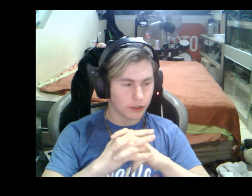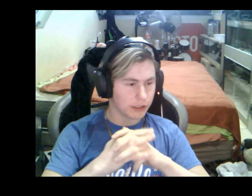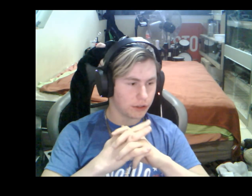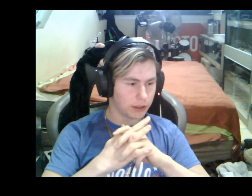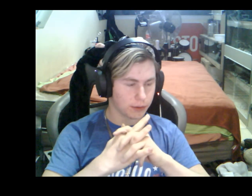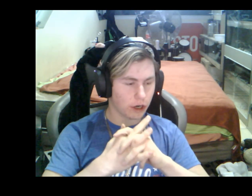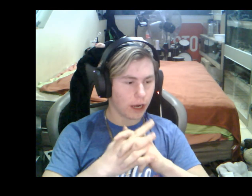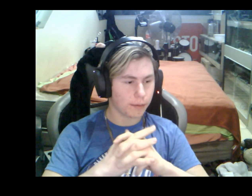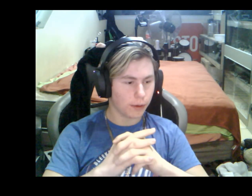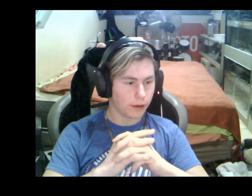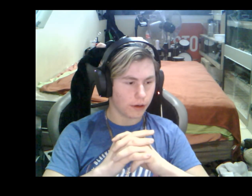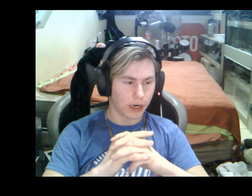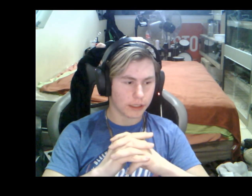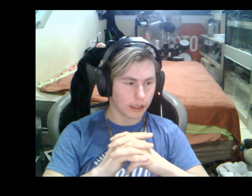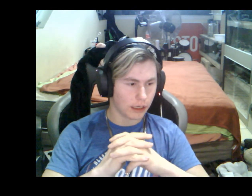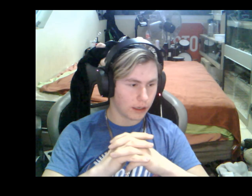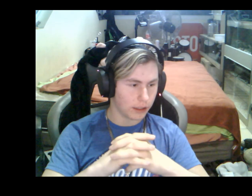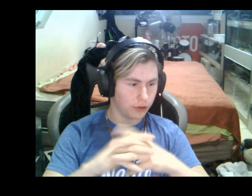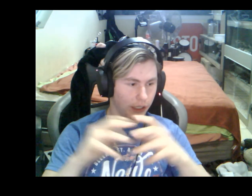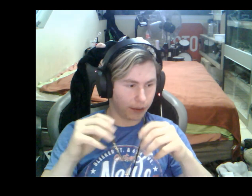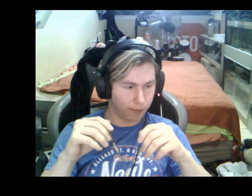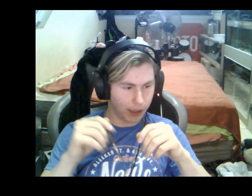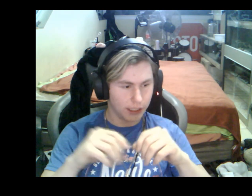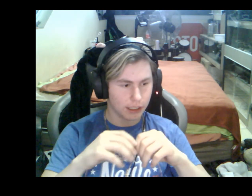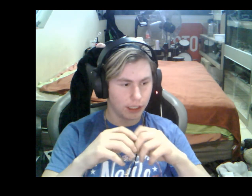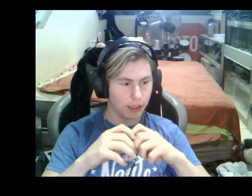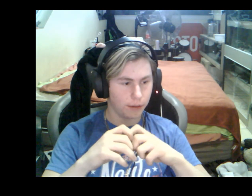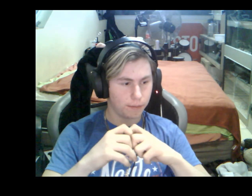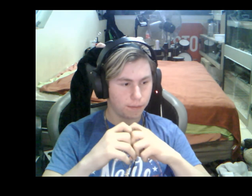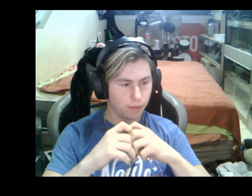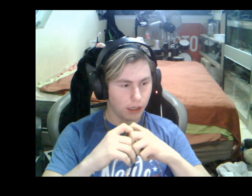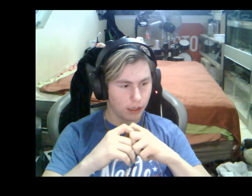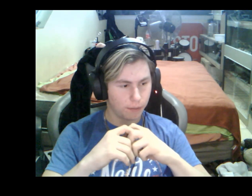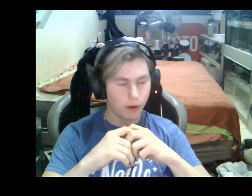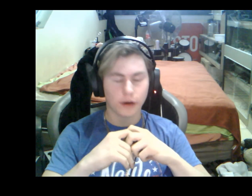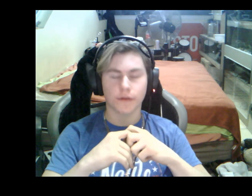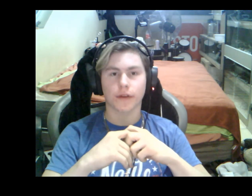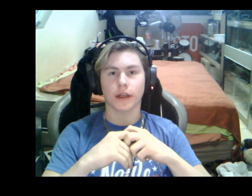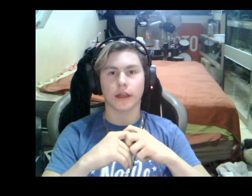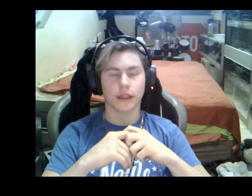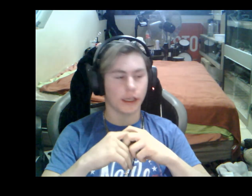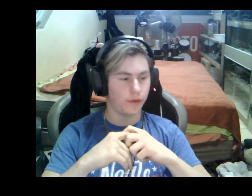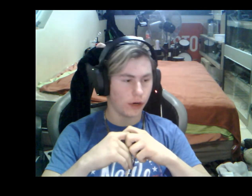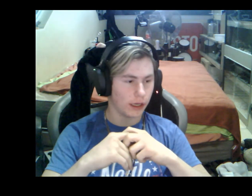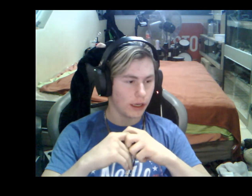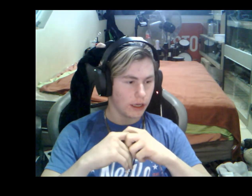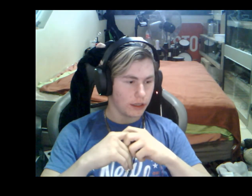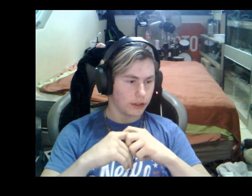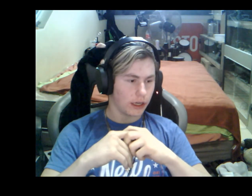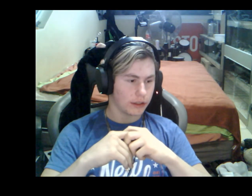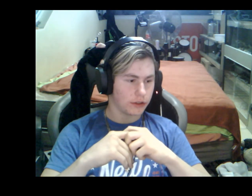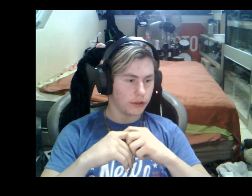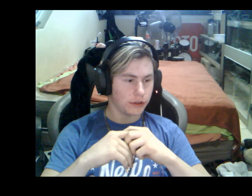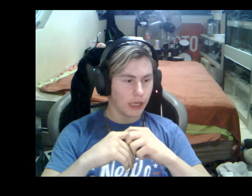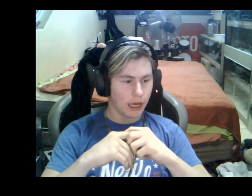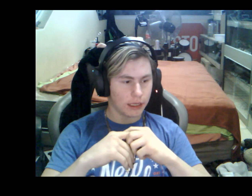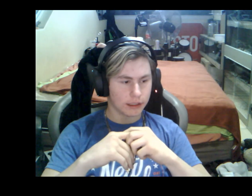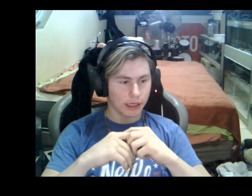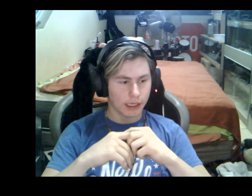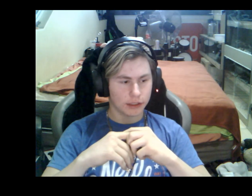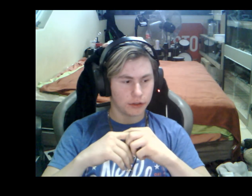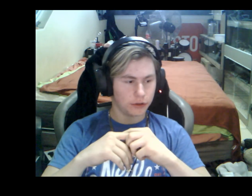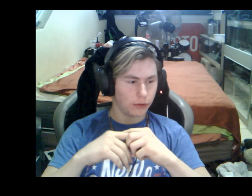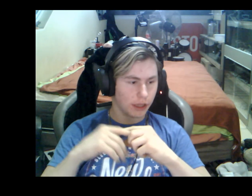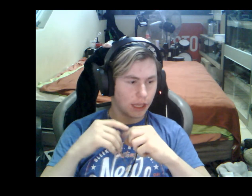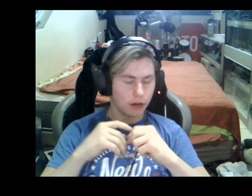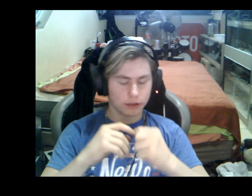as soon as you subscribe, right, you immediately part of the giveaway. So as soon as I